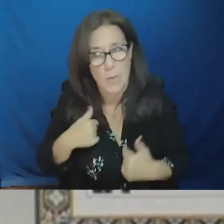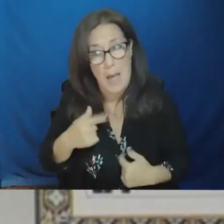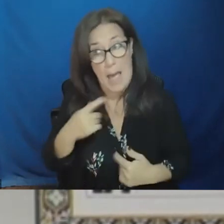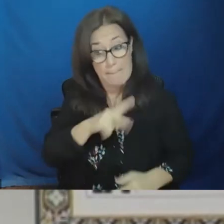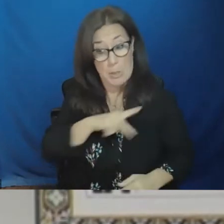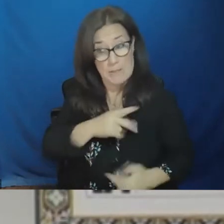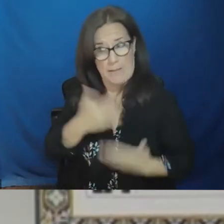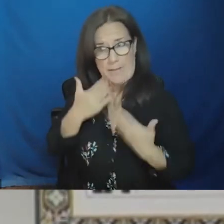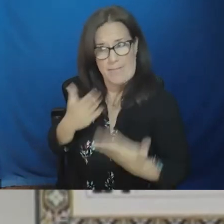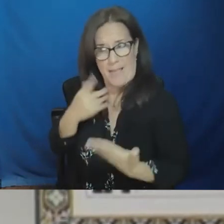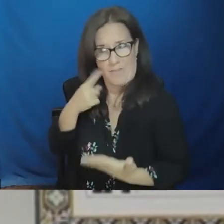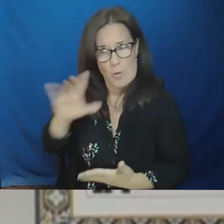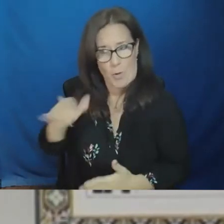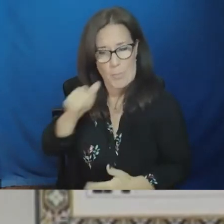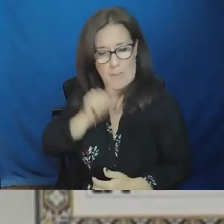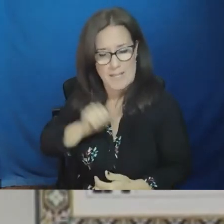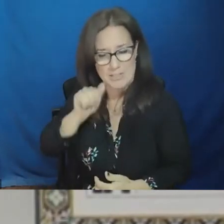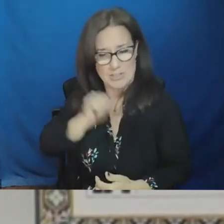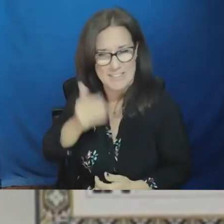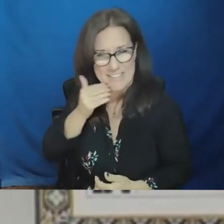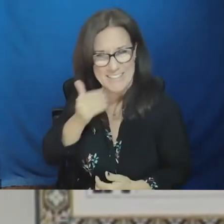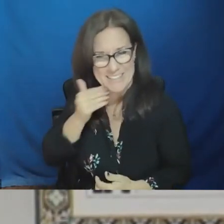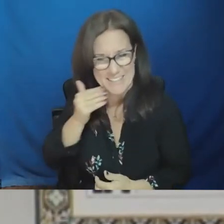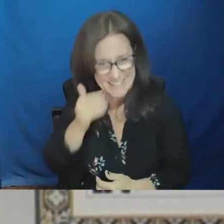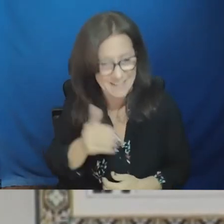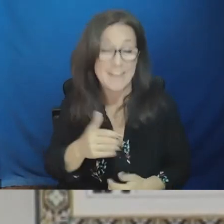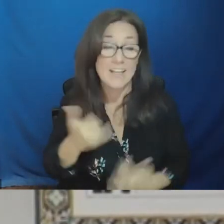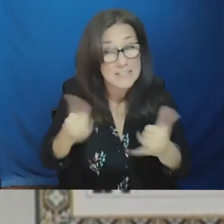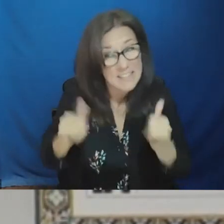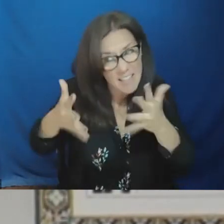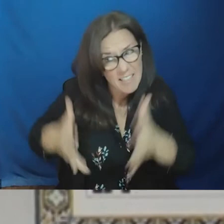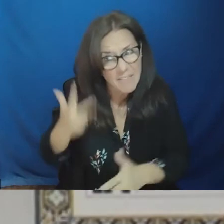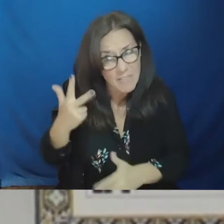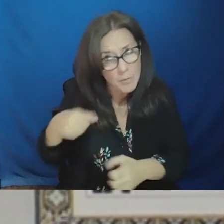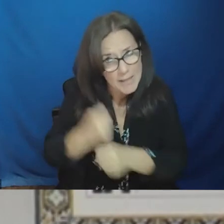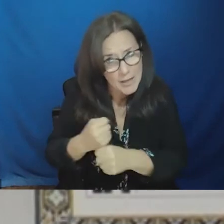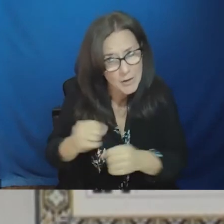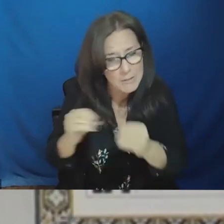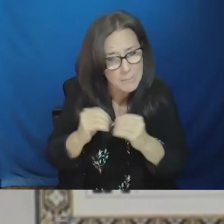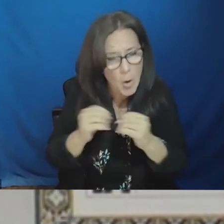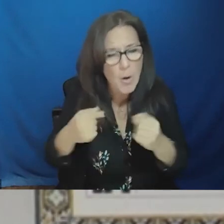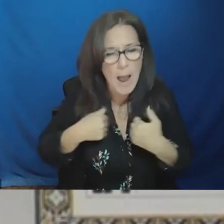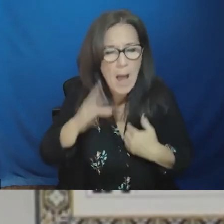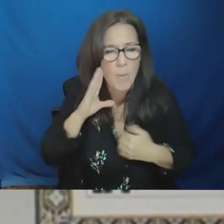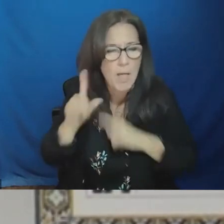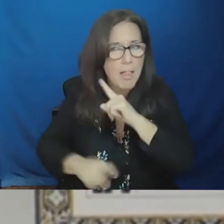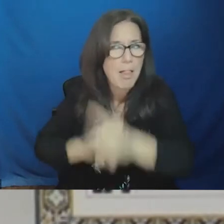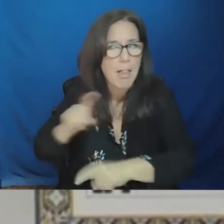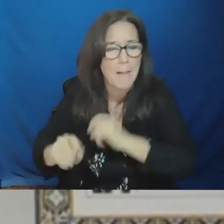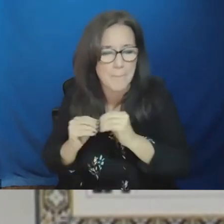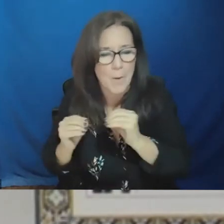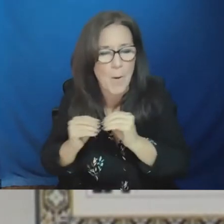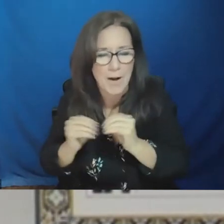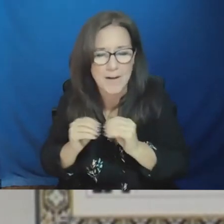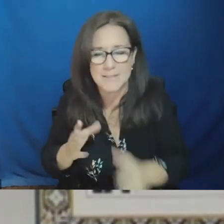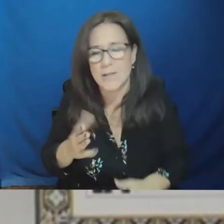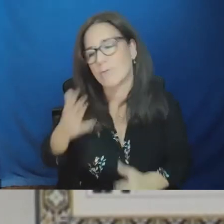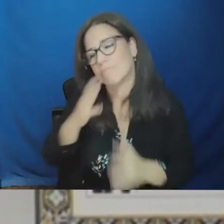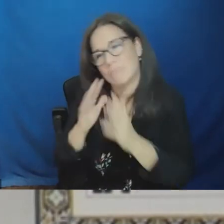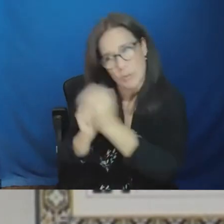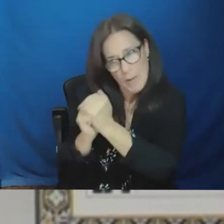your patience at time. And there's still 3 more years, so don't get too comfortable. I'm sure I have more questions. So congratulations. I fully support this.